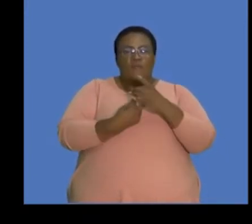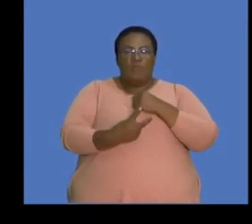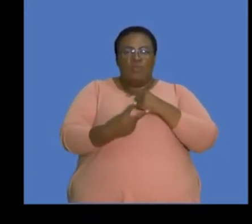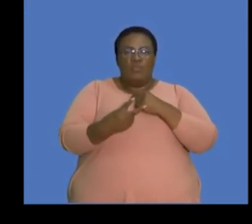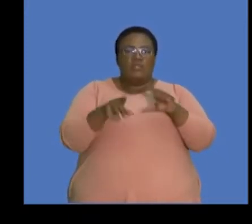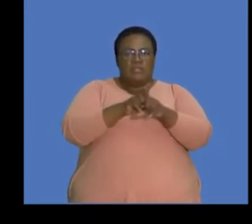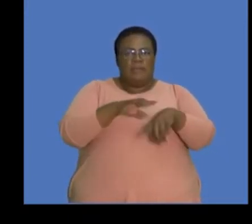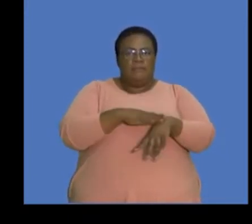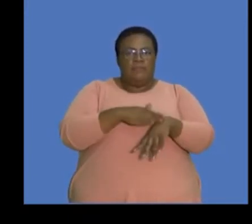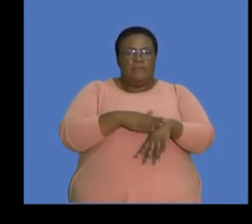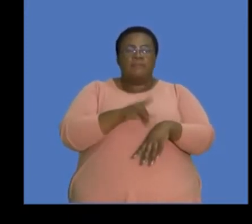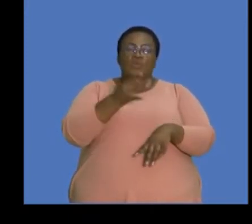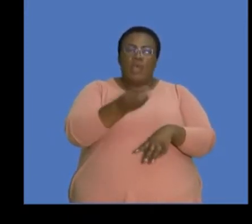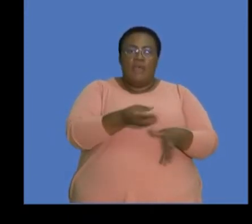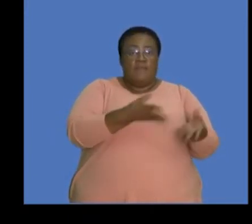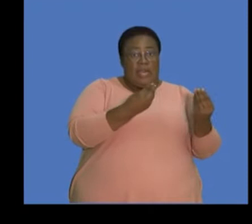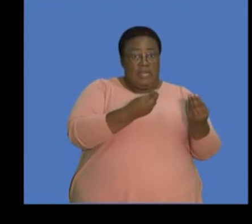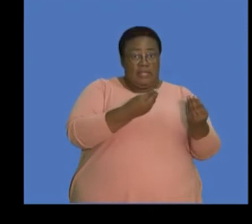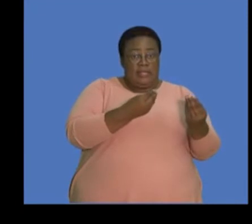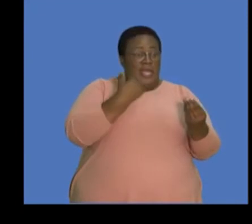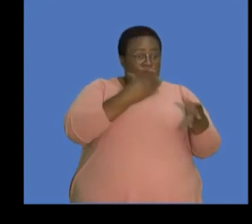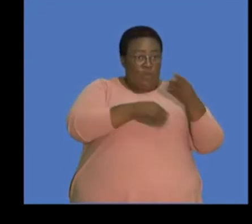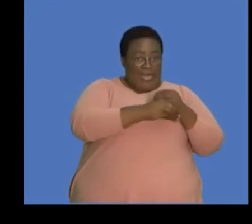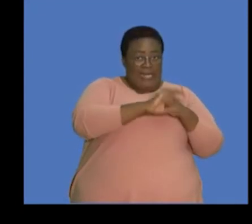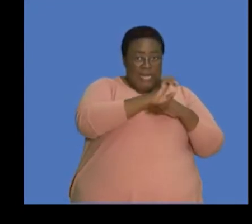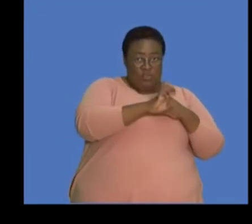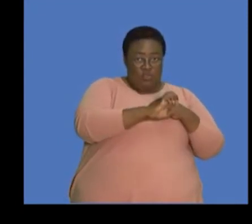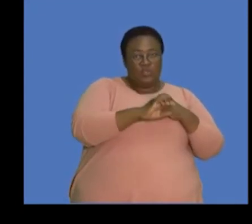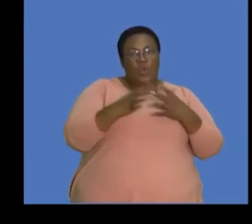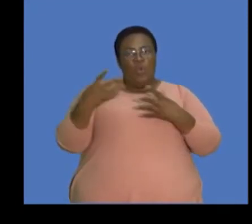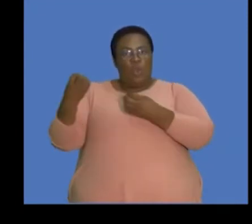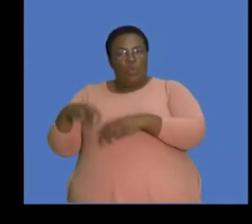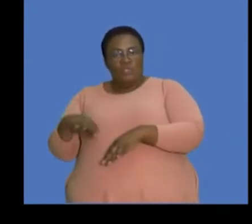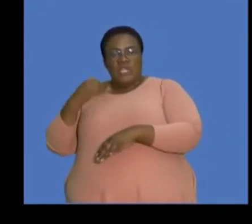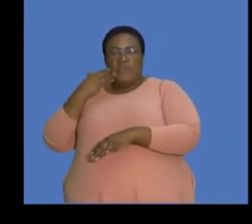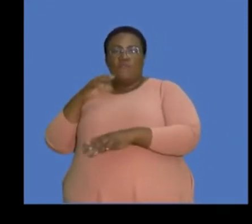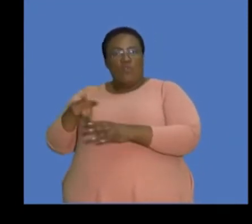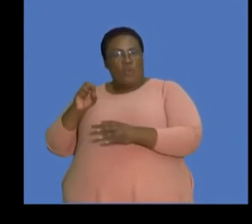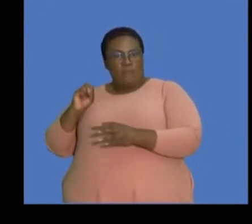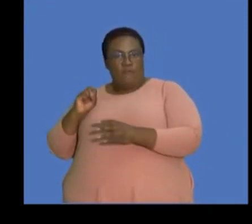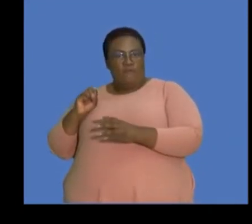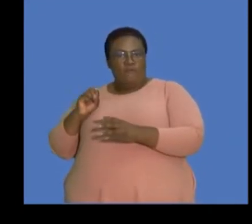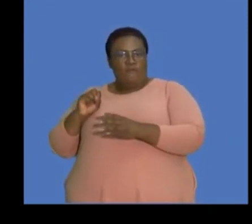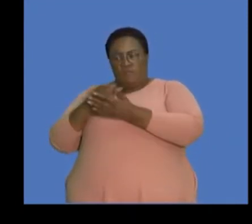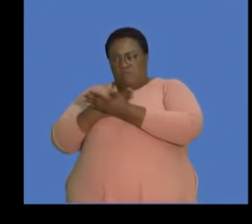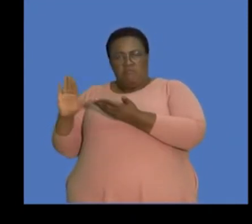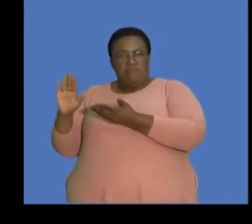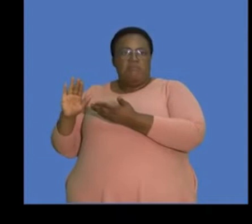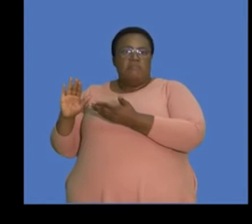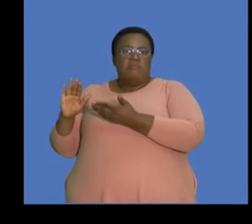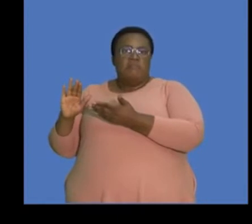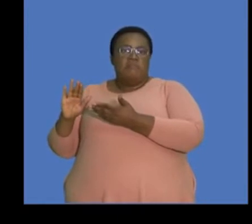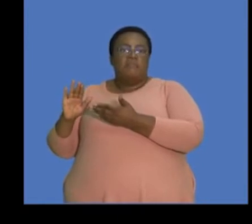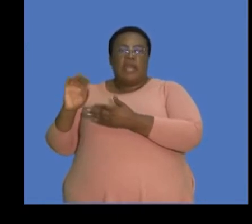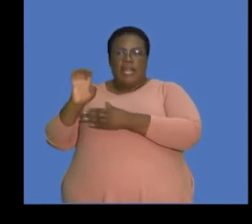at the same time. So there is gain when you add electrons, or there is loss when you remove electrons. So the total number